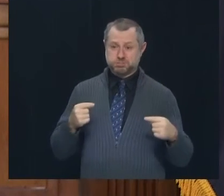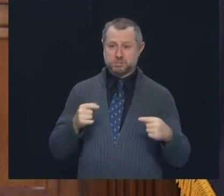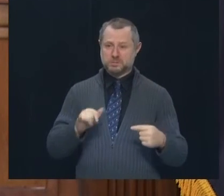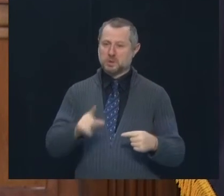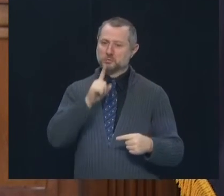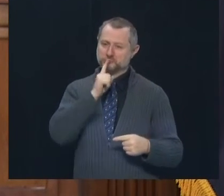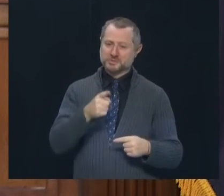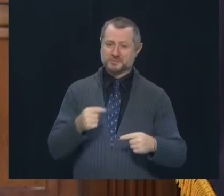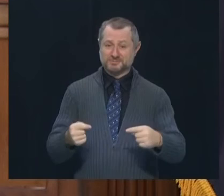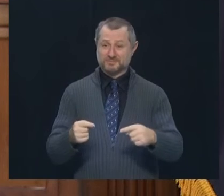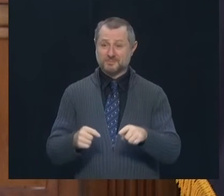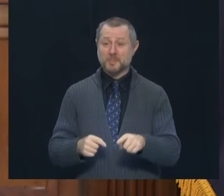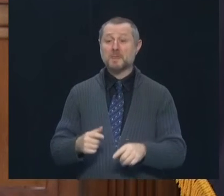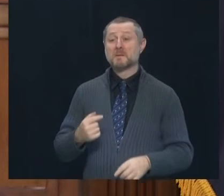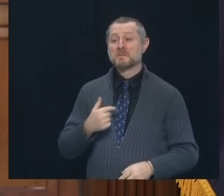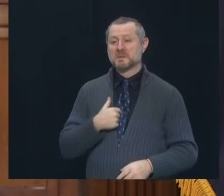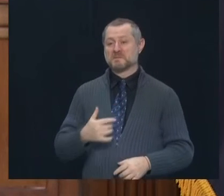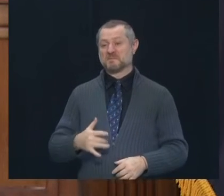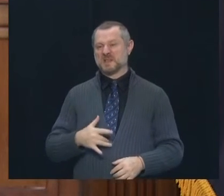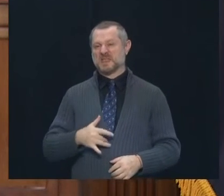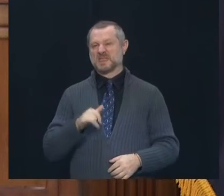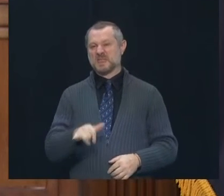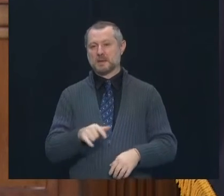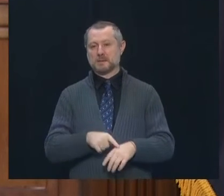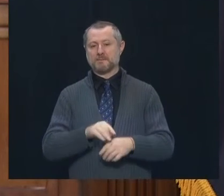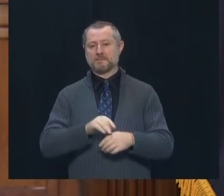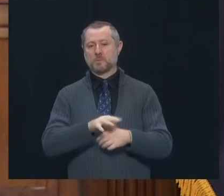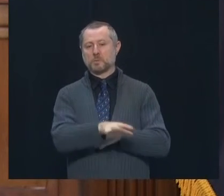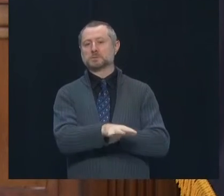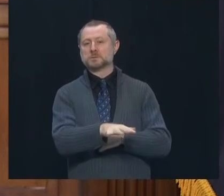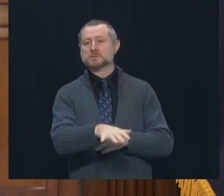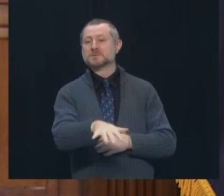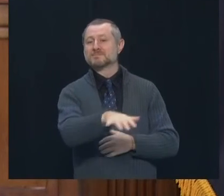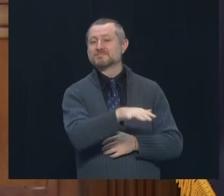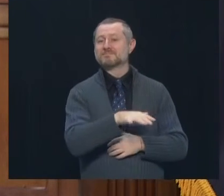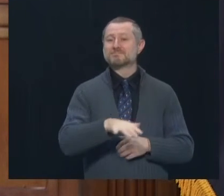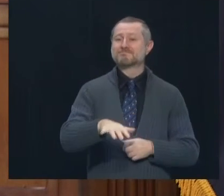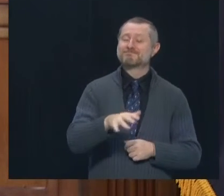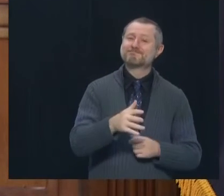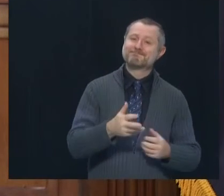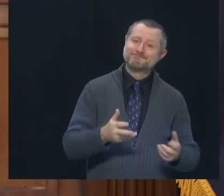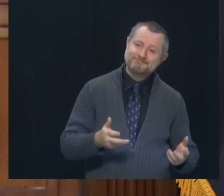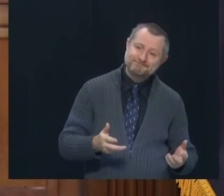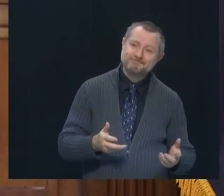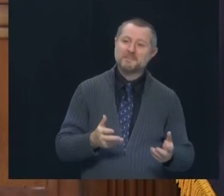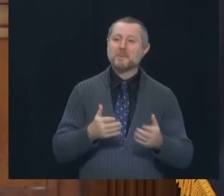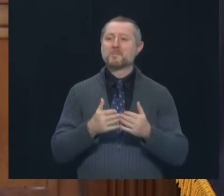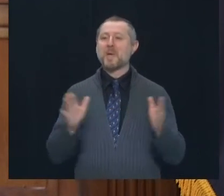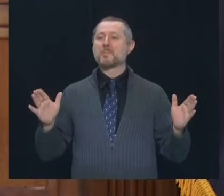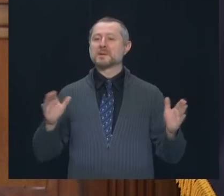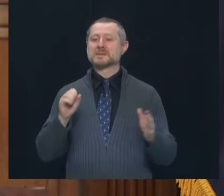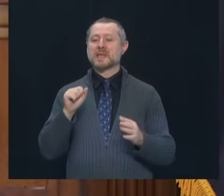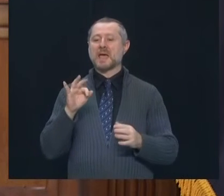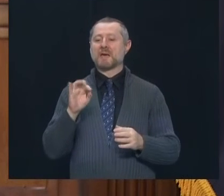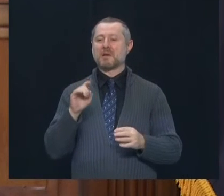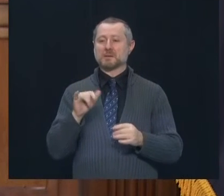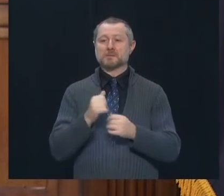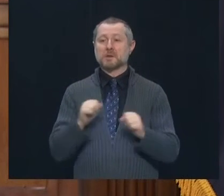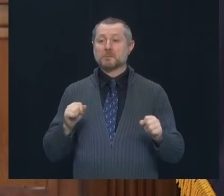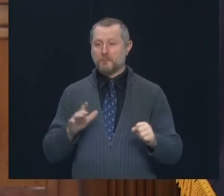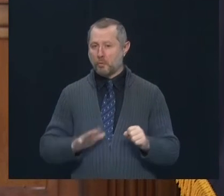And I think it's having an effect on the public safety across the state, across this